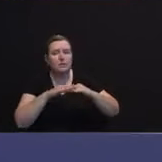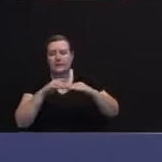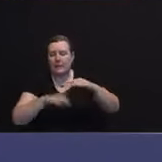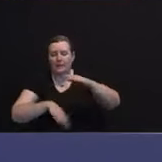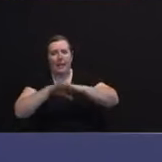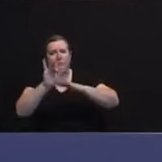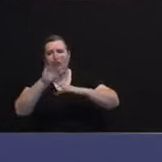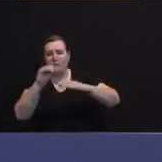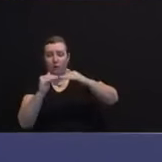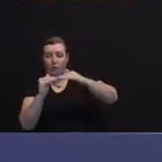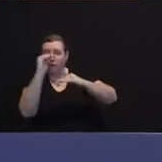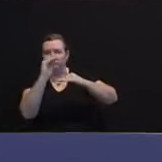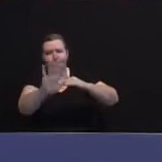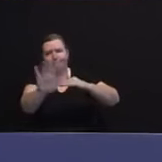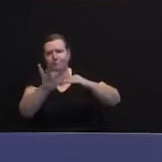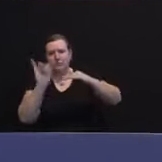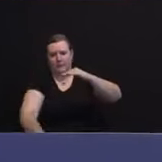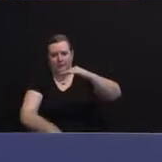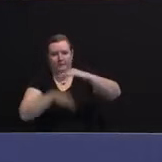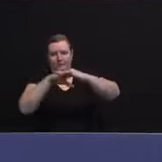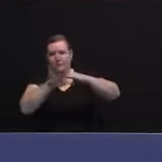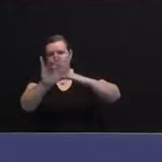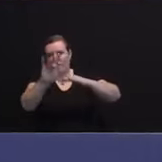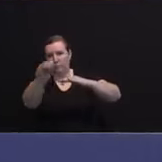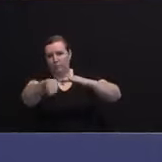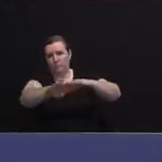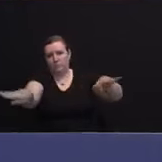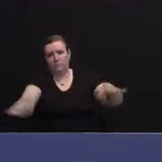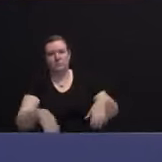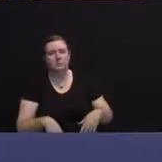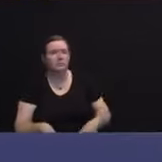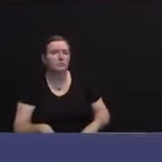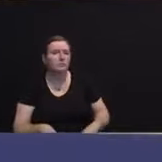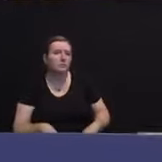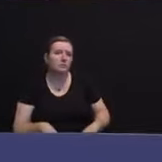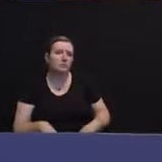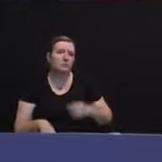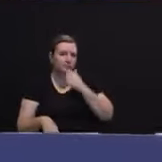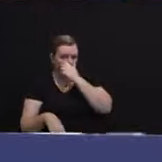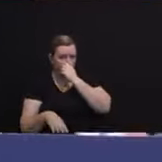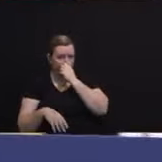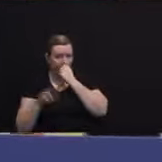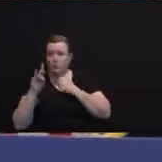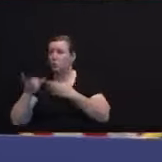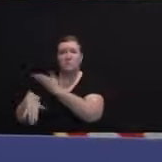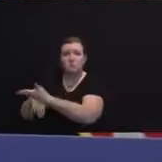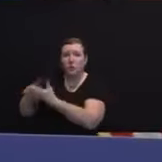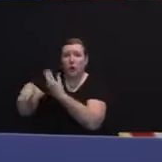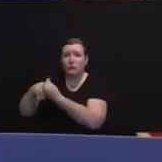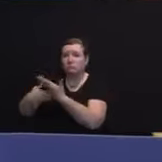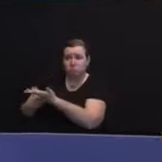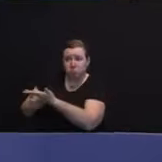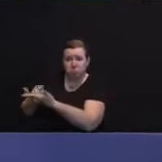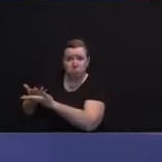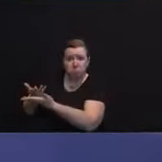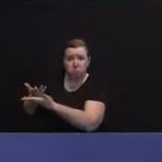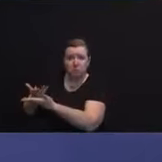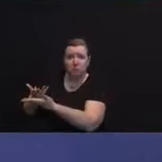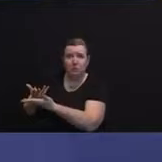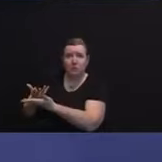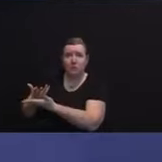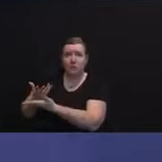Judy, anything else on diverts you want to add beyond what you've already said? Yeah, I'm looking at our report. None